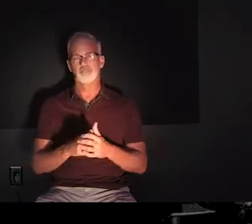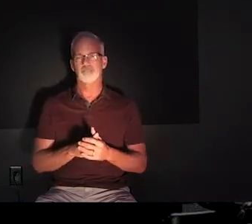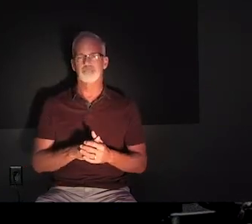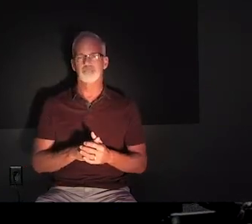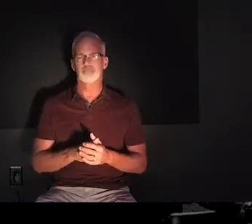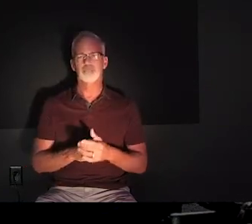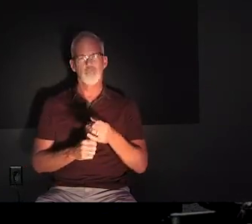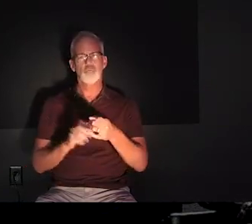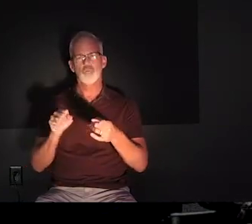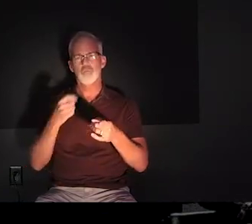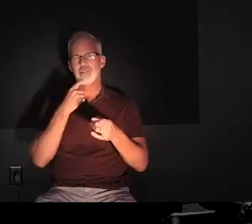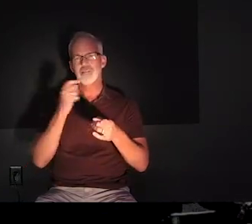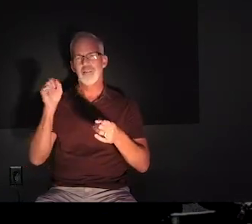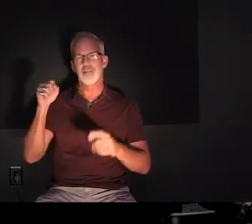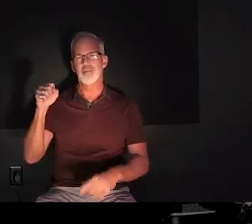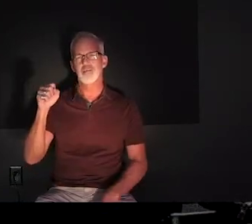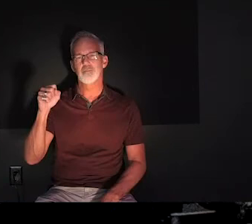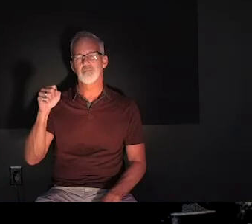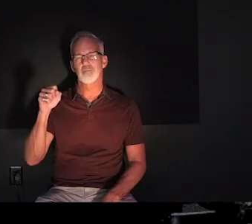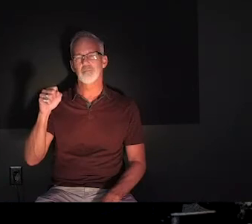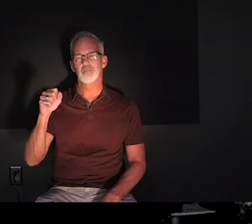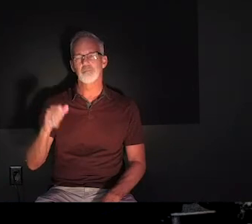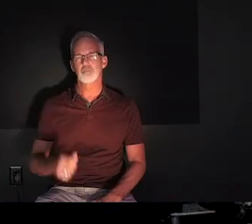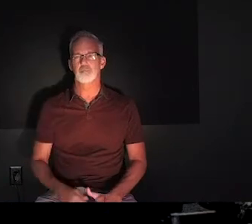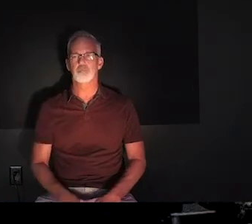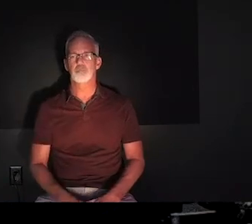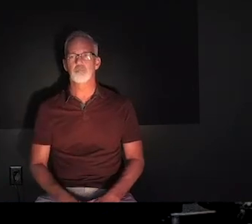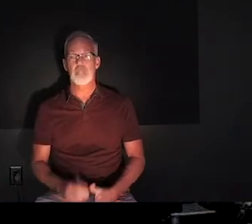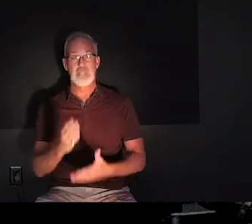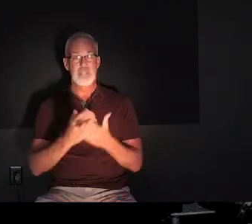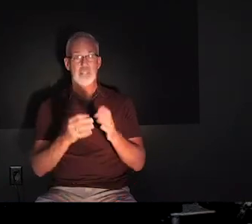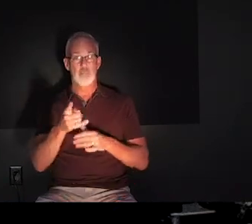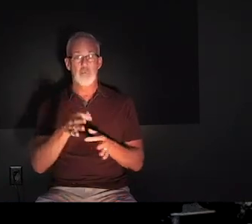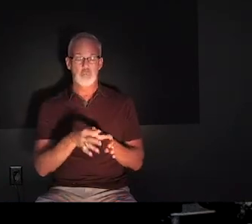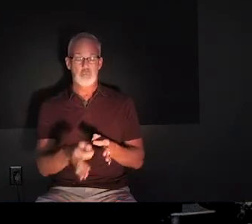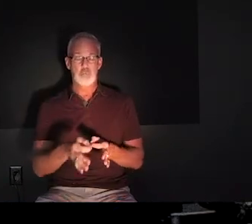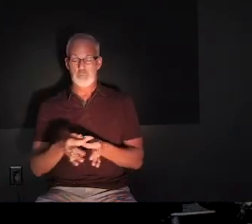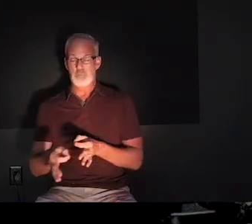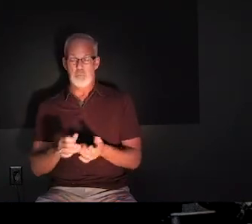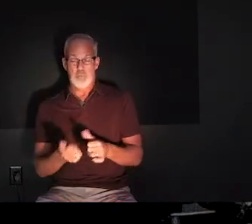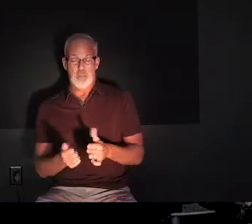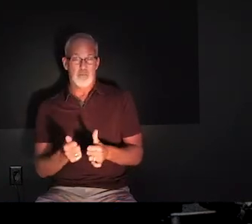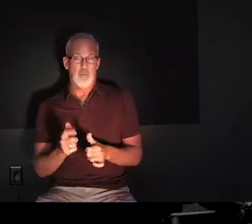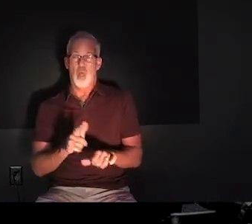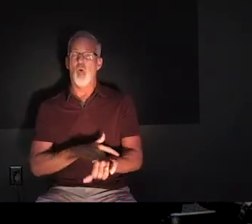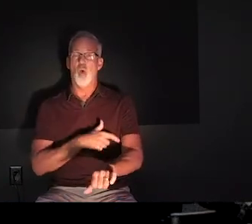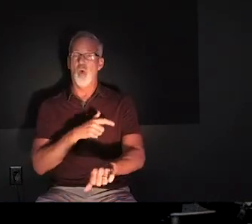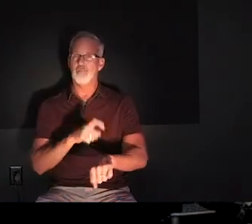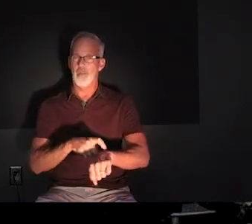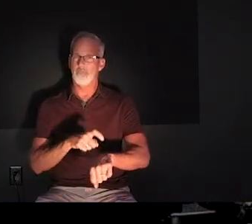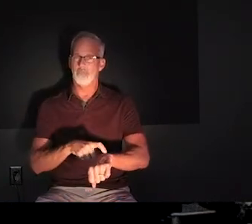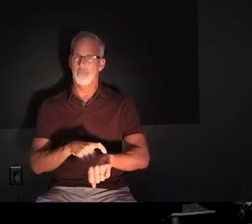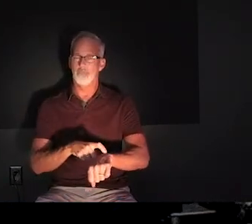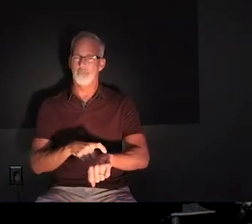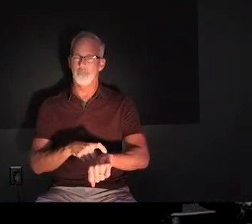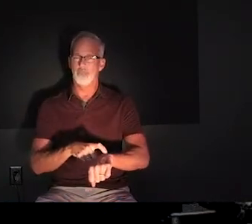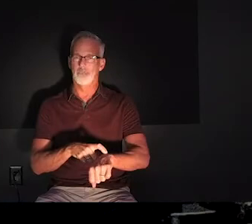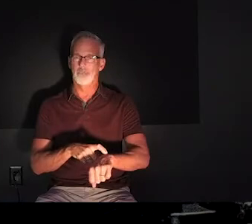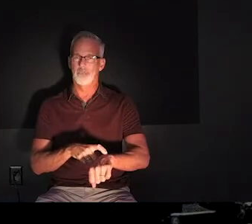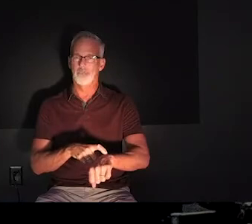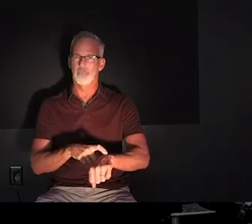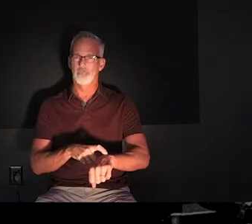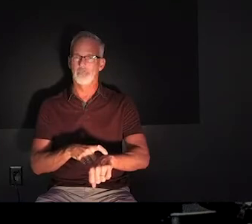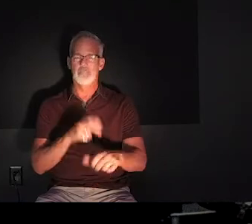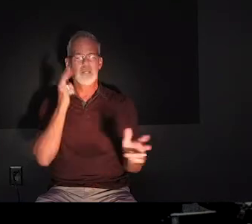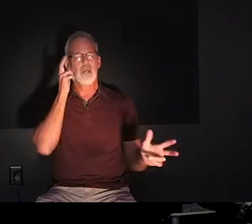Say yes. Some of you have been putting off baptism for a long time. I've